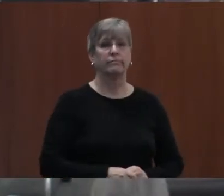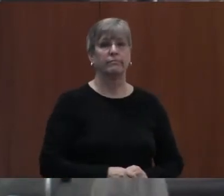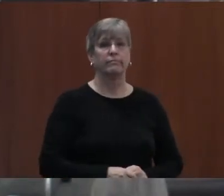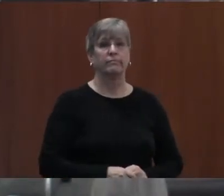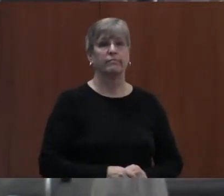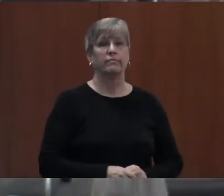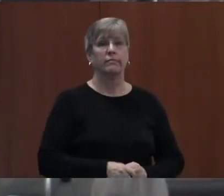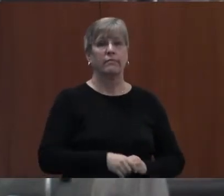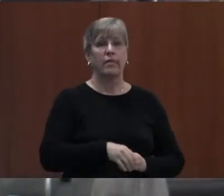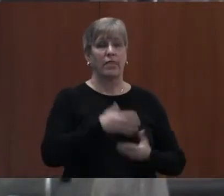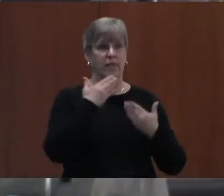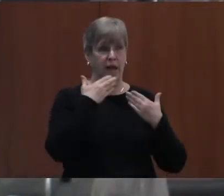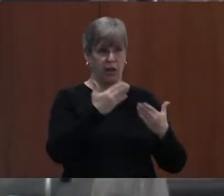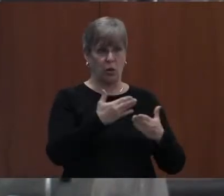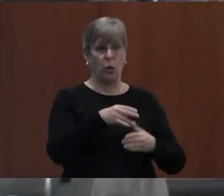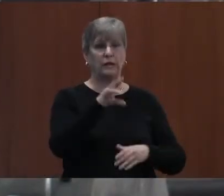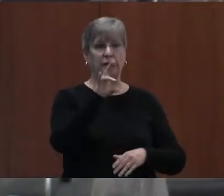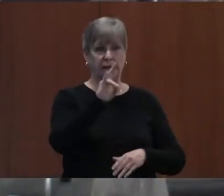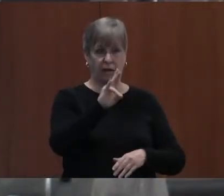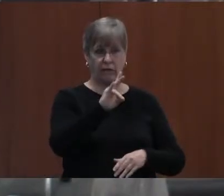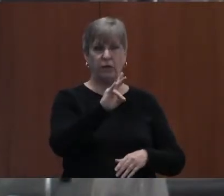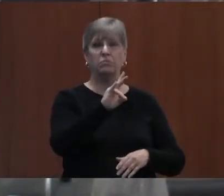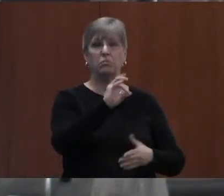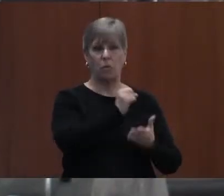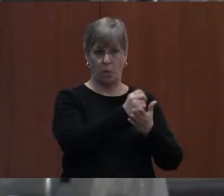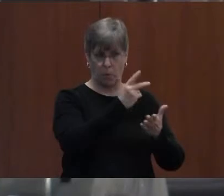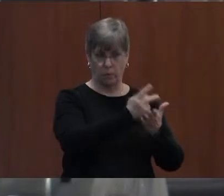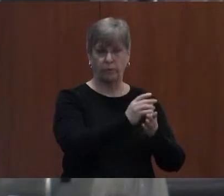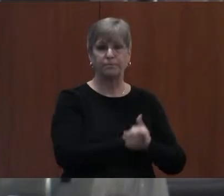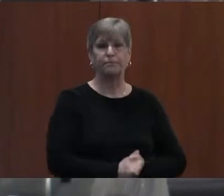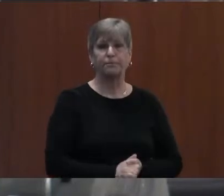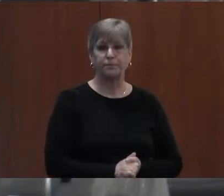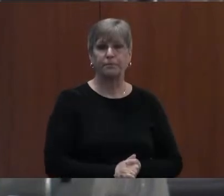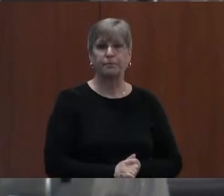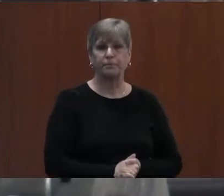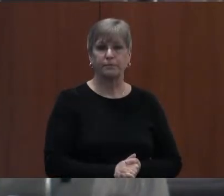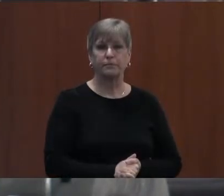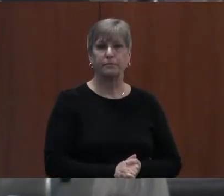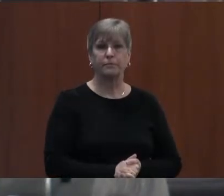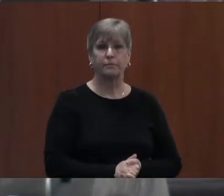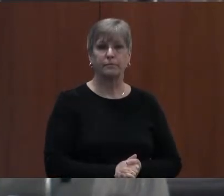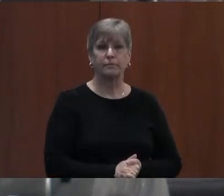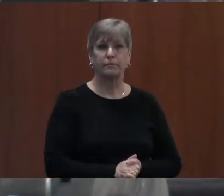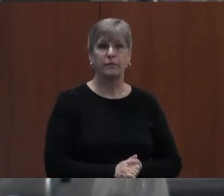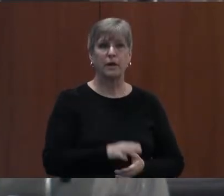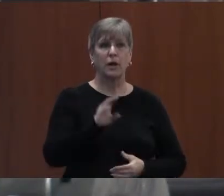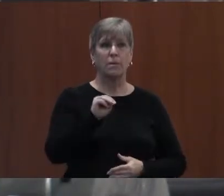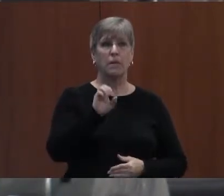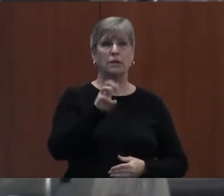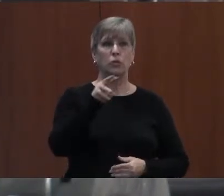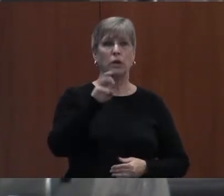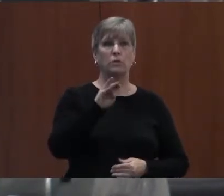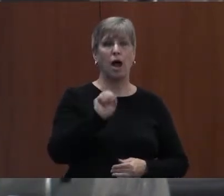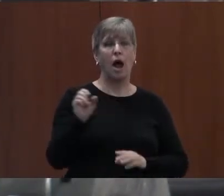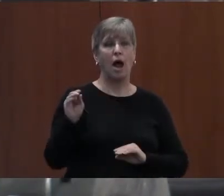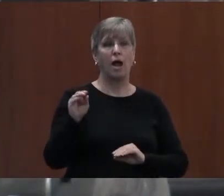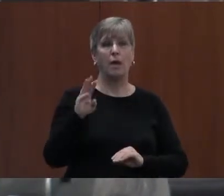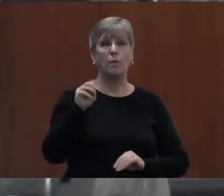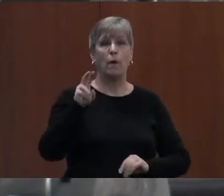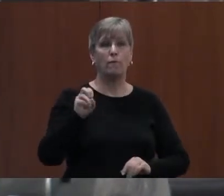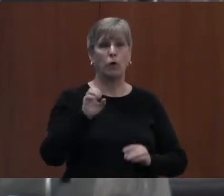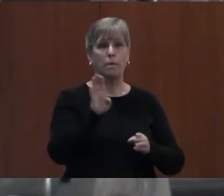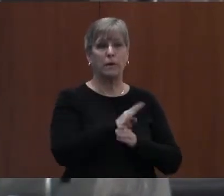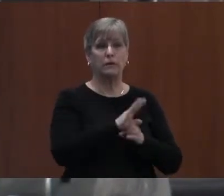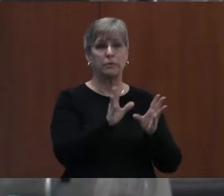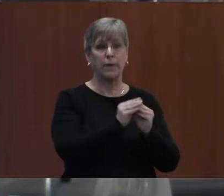Okay, thank you. We have 7 affirmative. That set of minutes has been approved. Mrs. Williams, I move for the business meeting